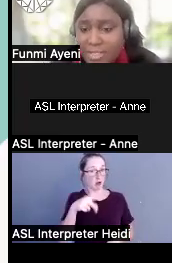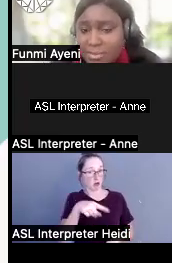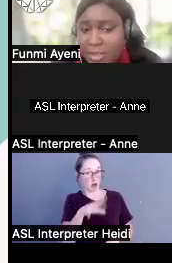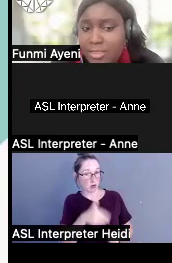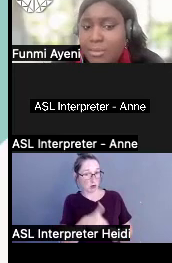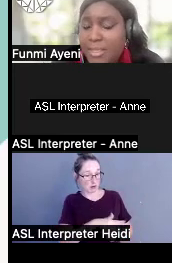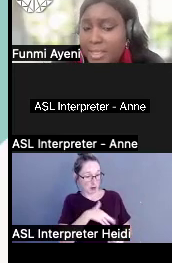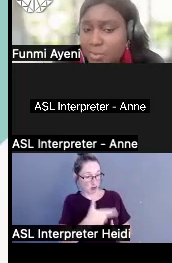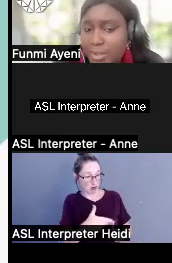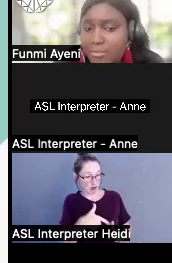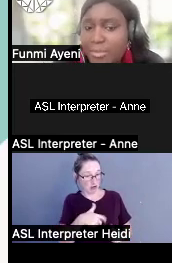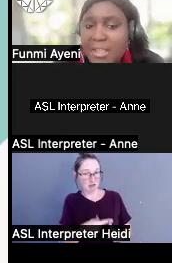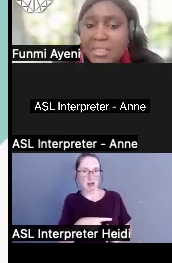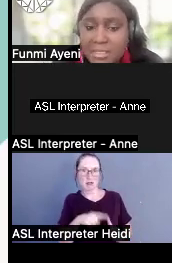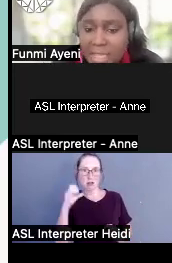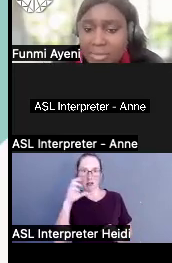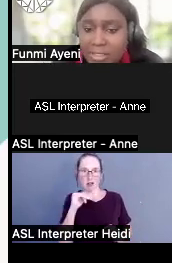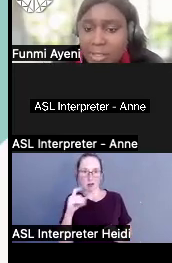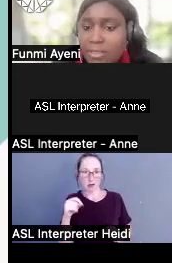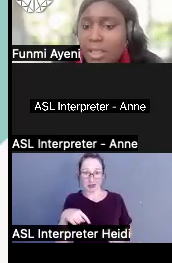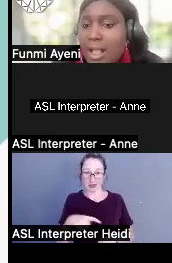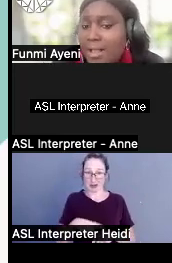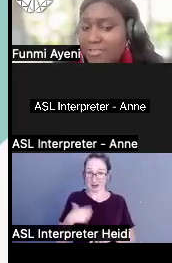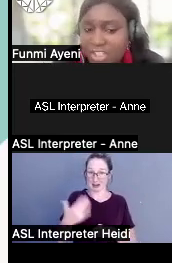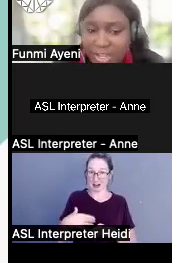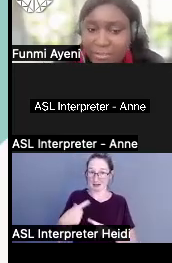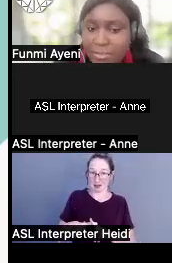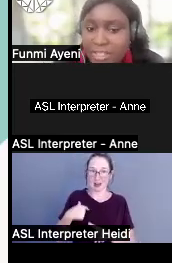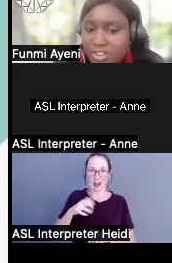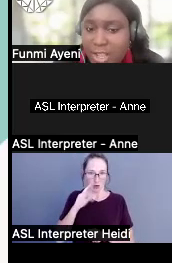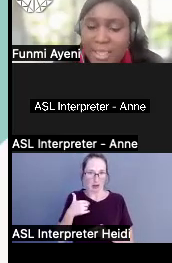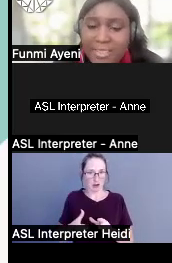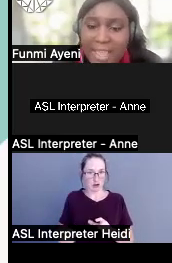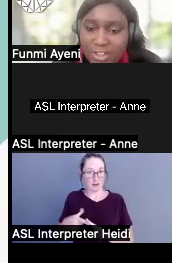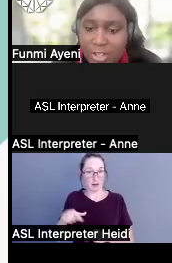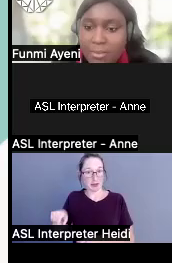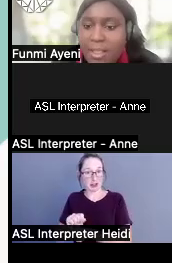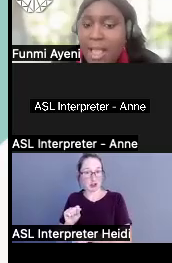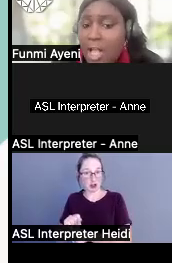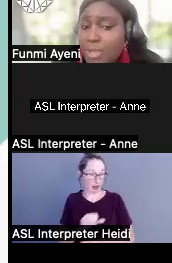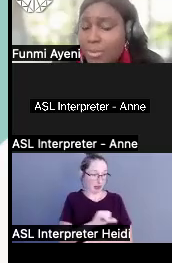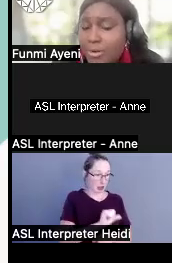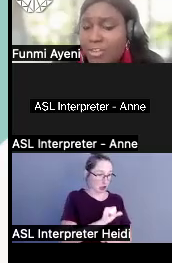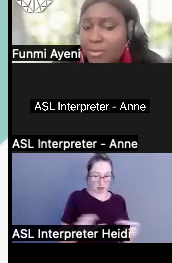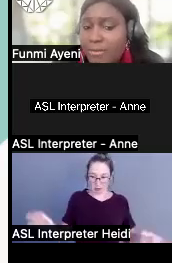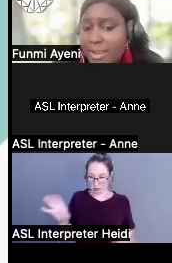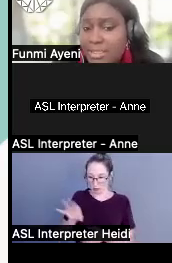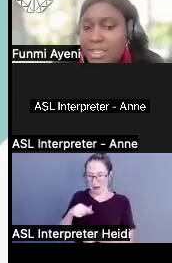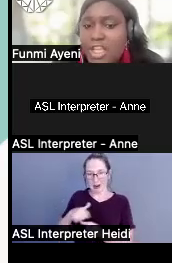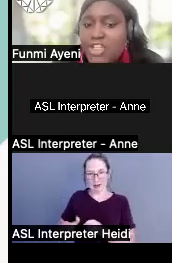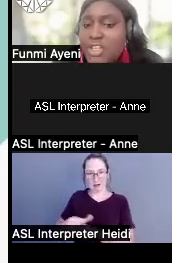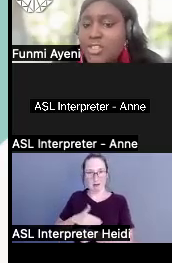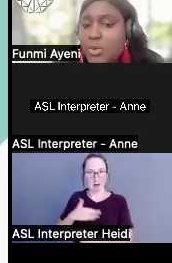my rent this month, but guess what? This time next month, I'll have the check from this job and that job. I'll be able to cover my